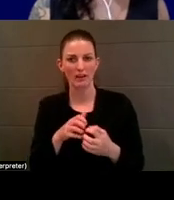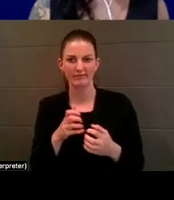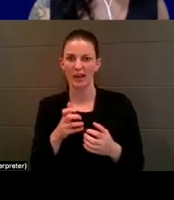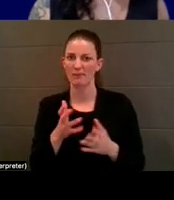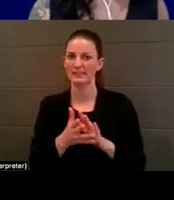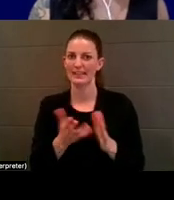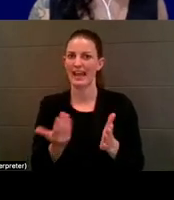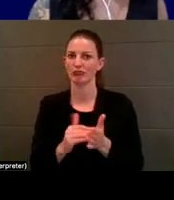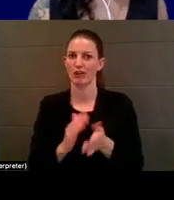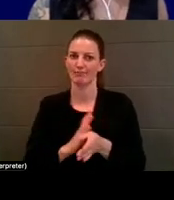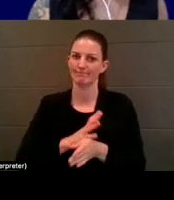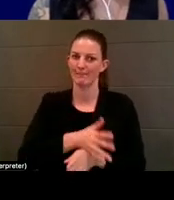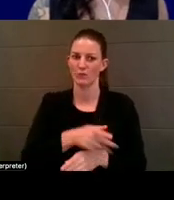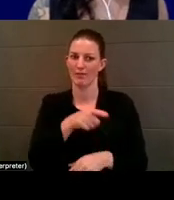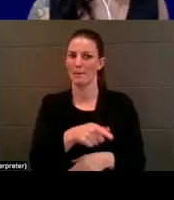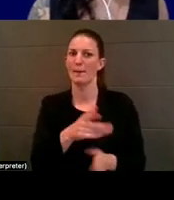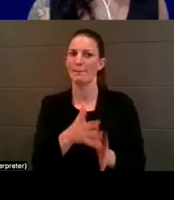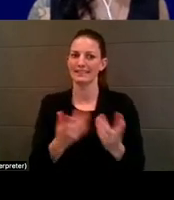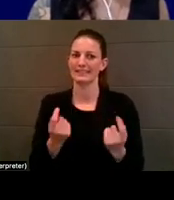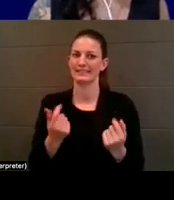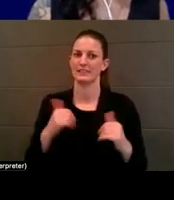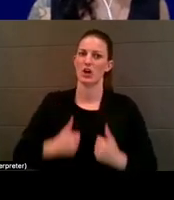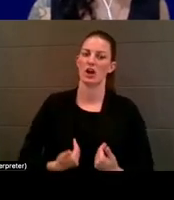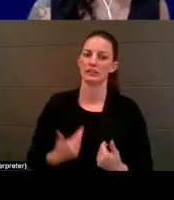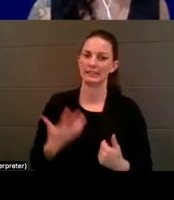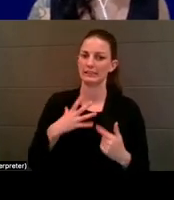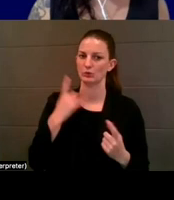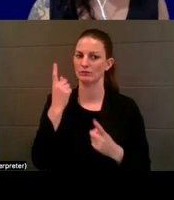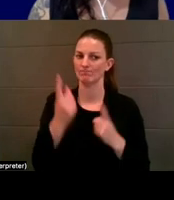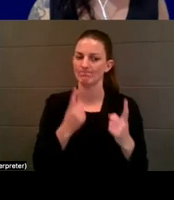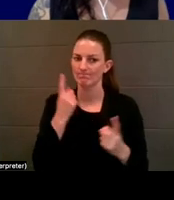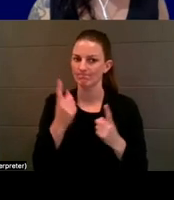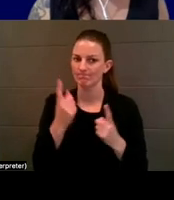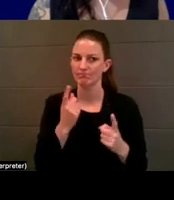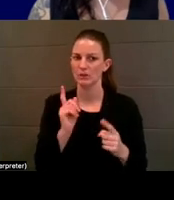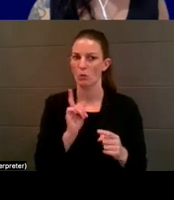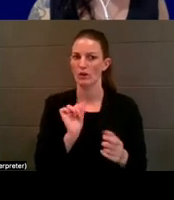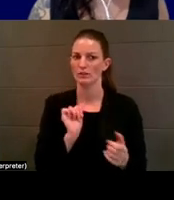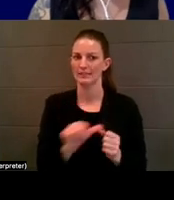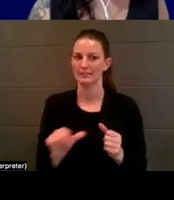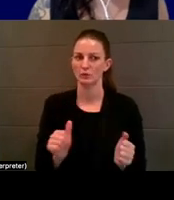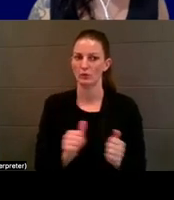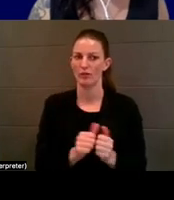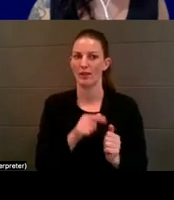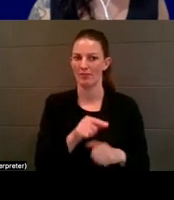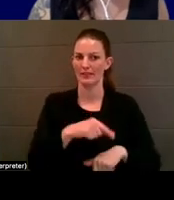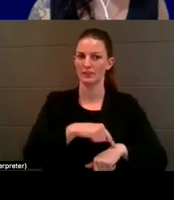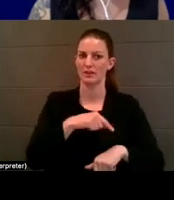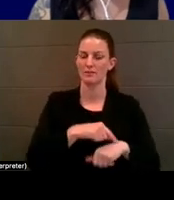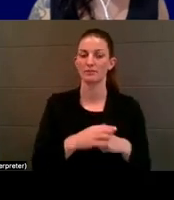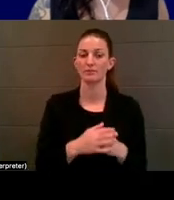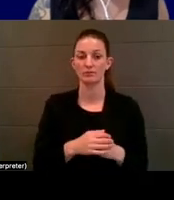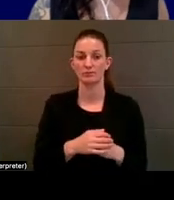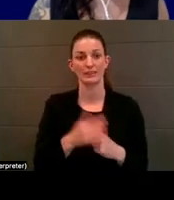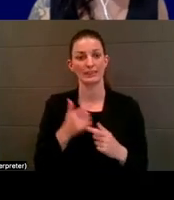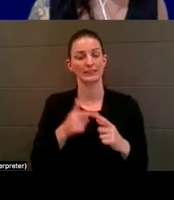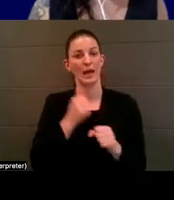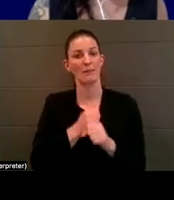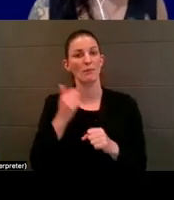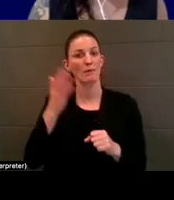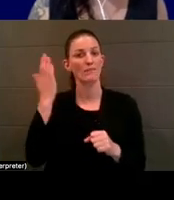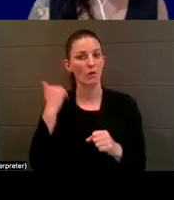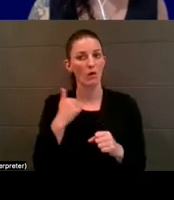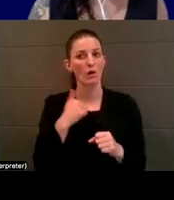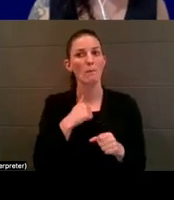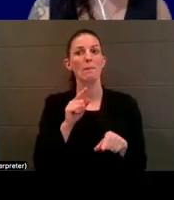it challenging. An example of this is a little one I worked with quite a long time who is predominantly fed